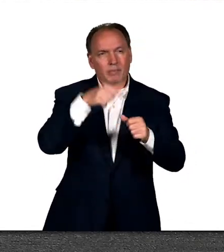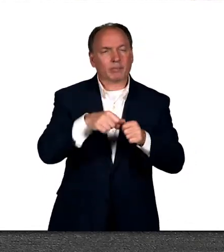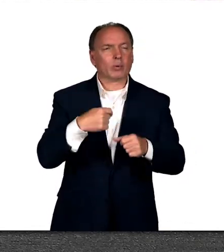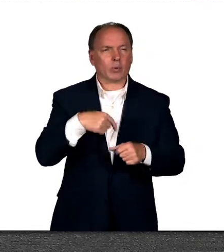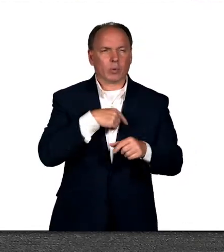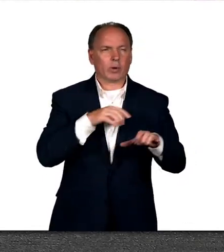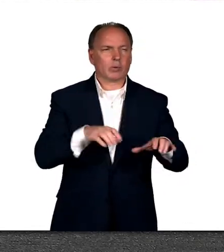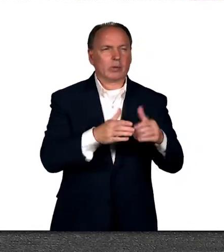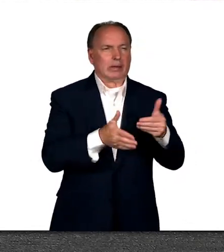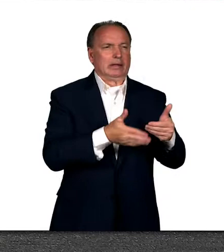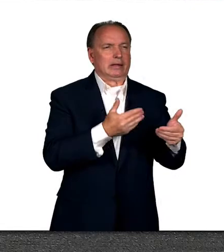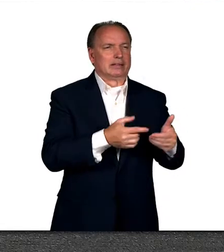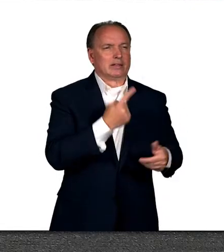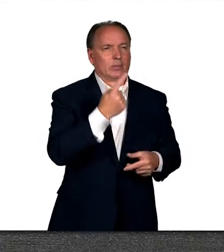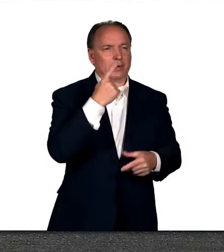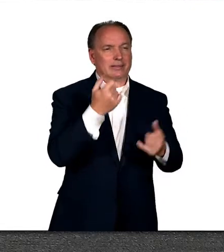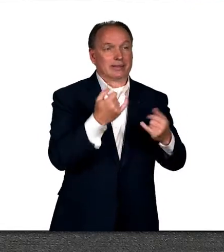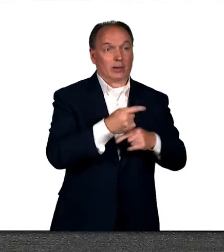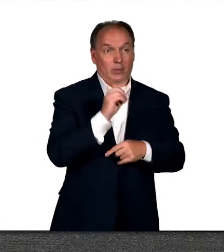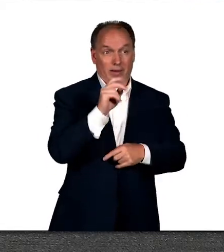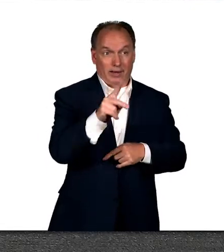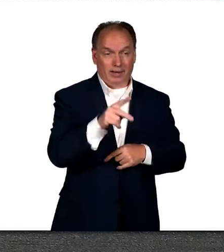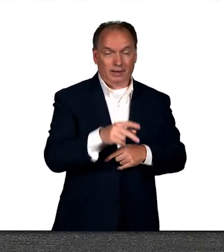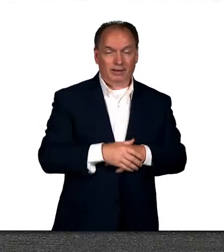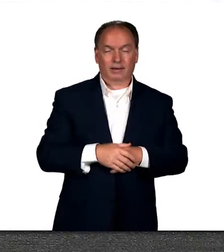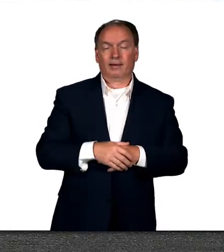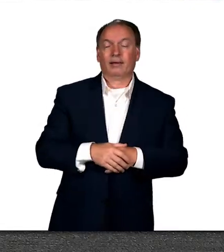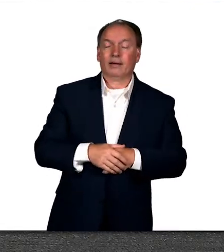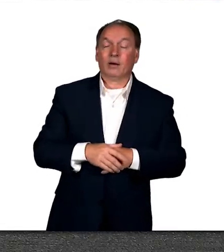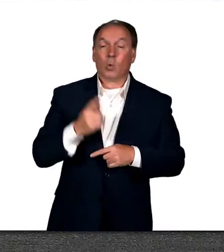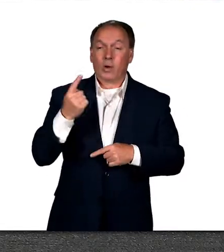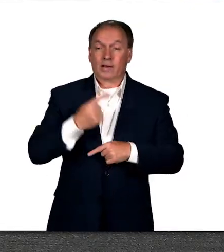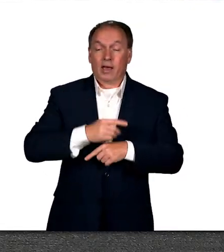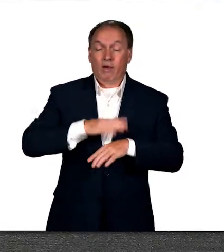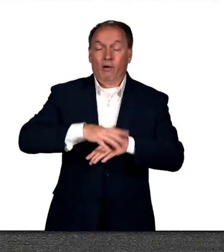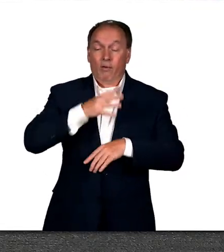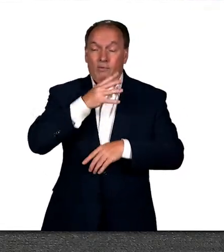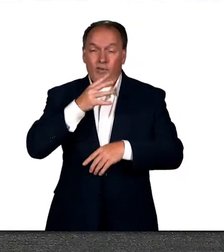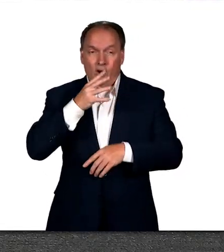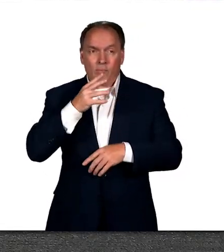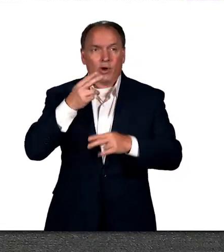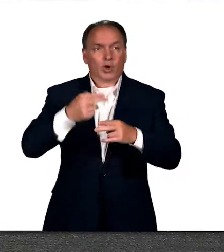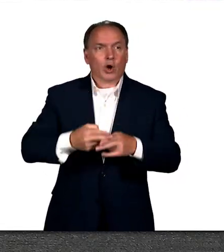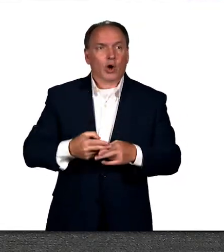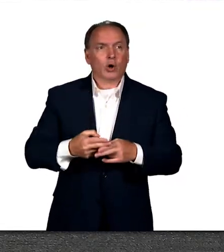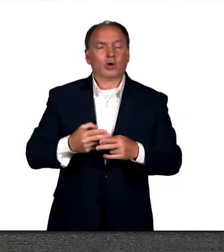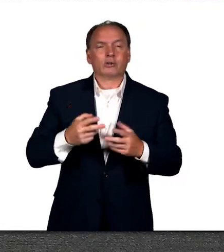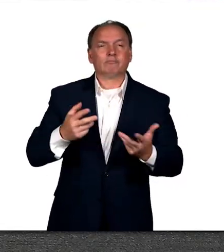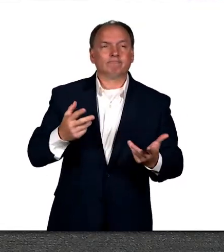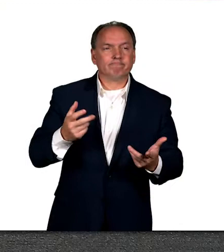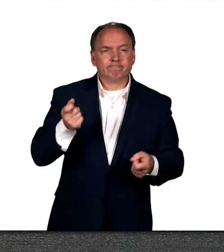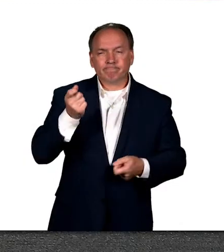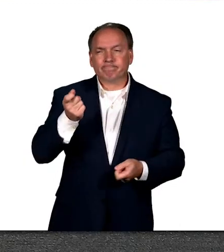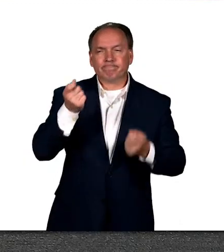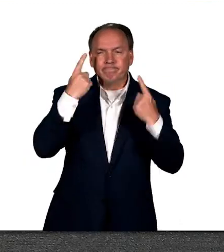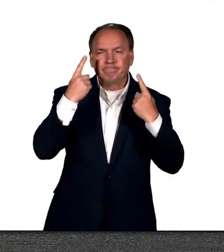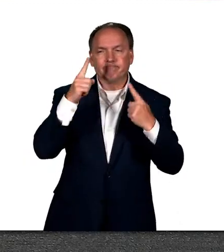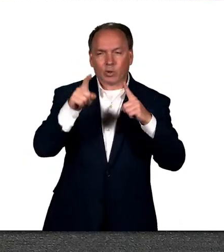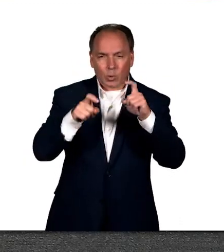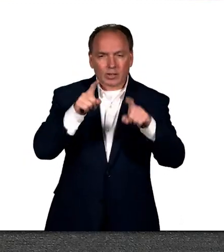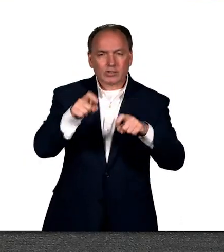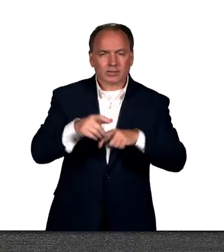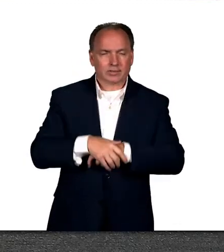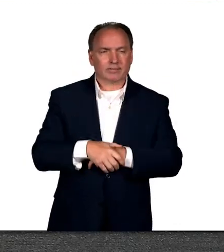do this one today, okay? It is A Day on the Farm, and these are called Comprehension